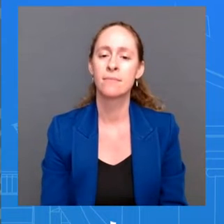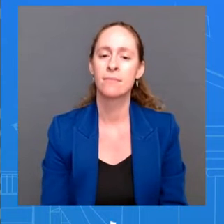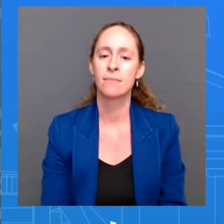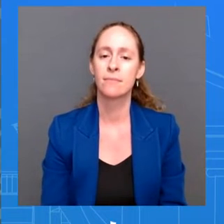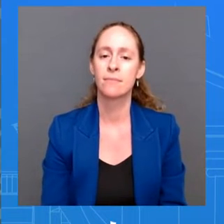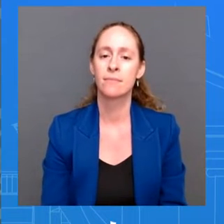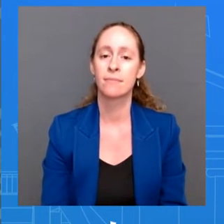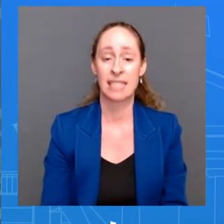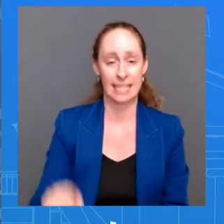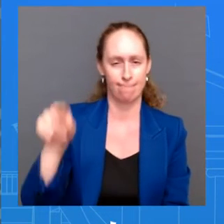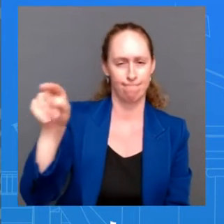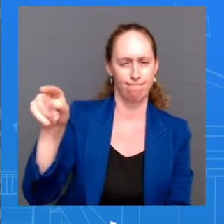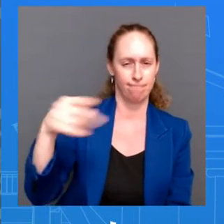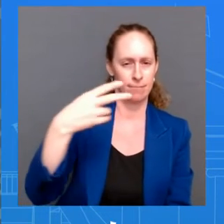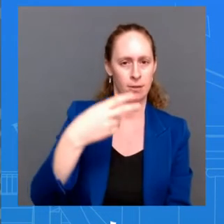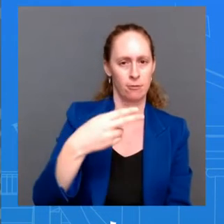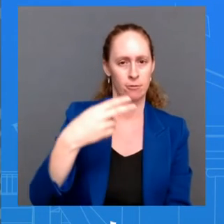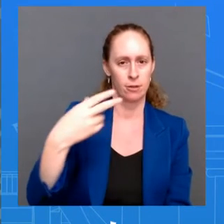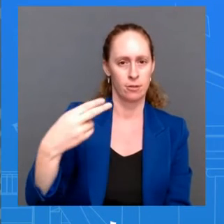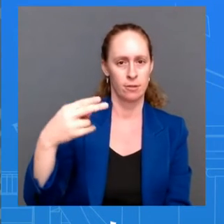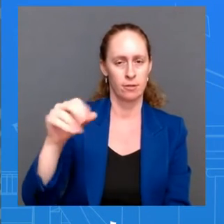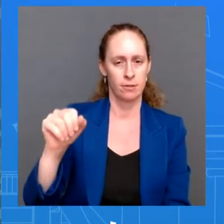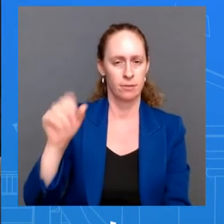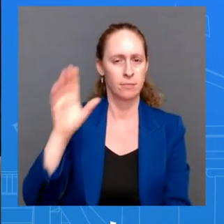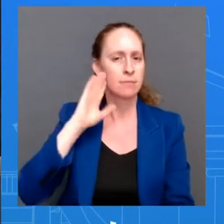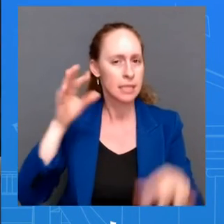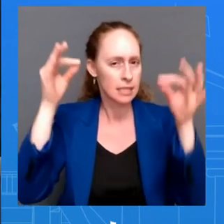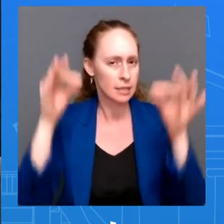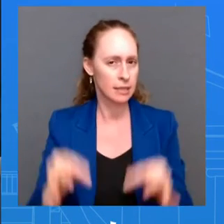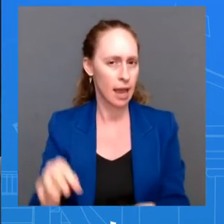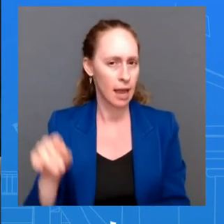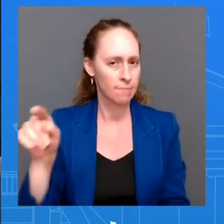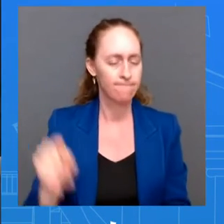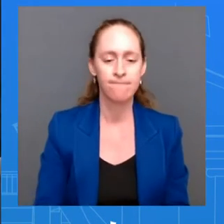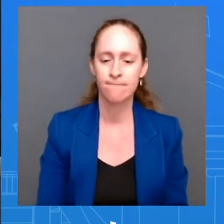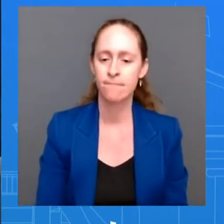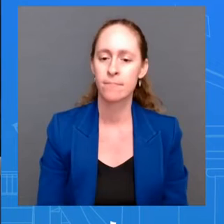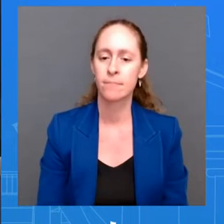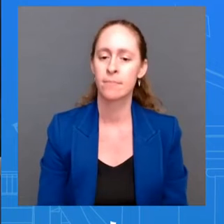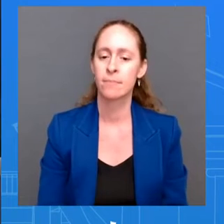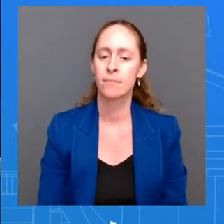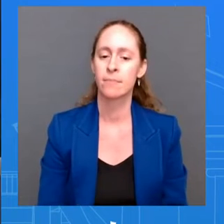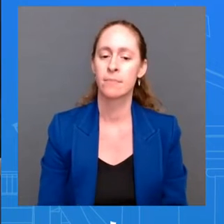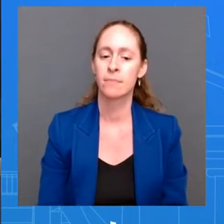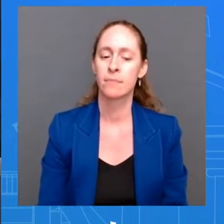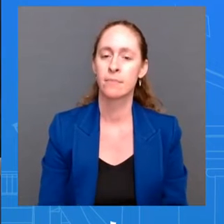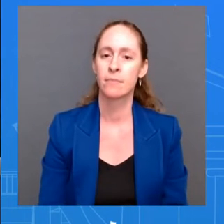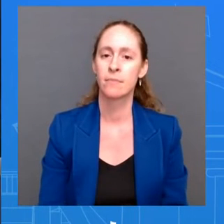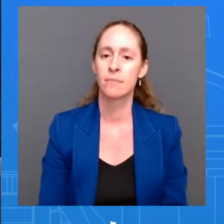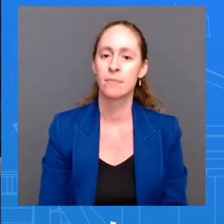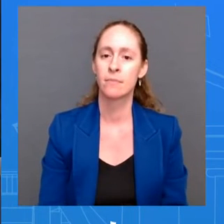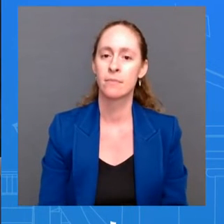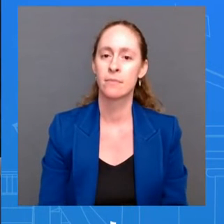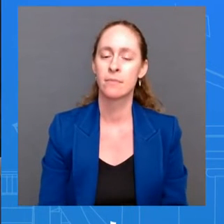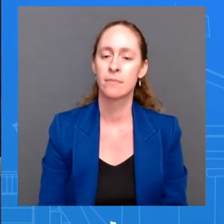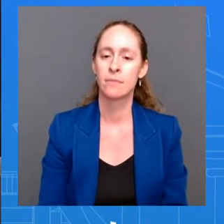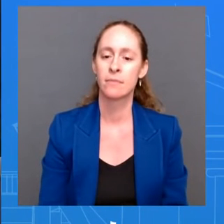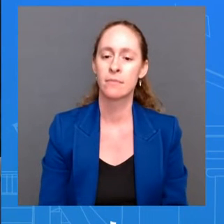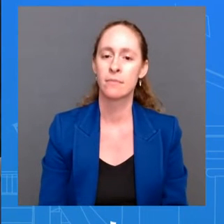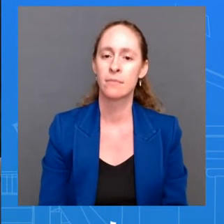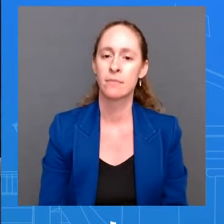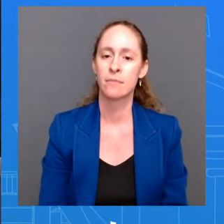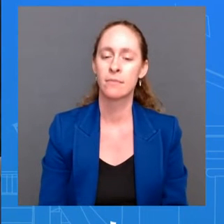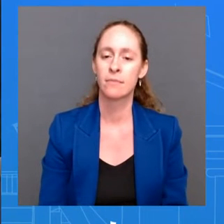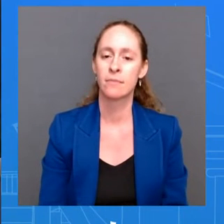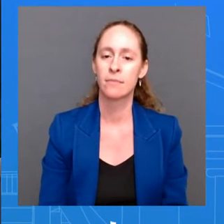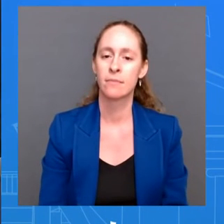and I would leave it to them to make that decision. Earlier this week, I asked you about the TPOX treatment that has been shown to be effective in